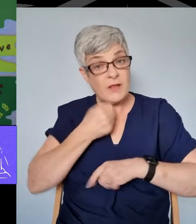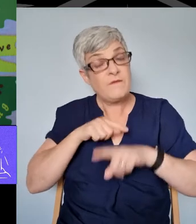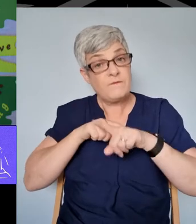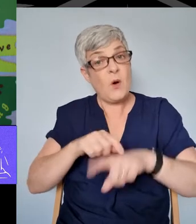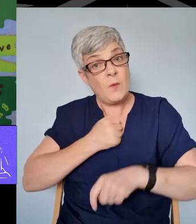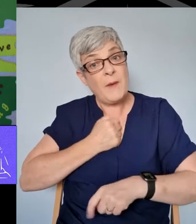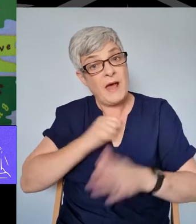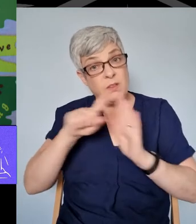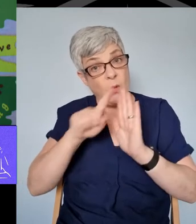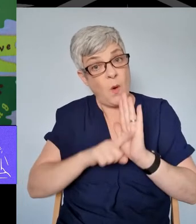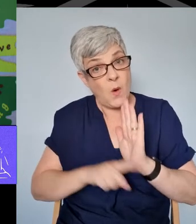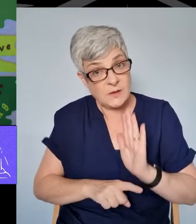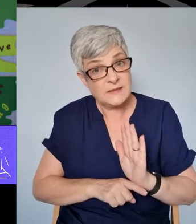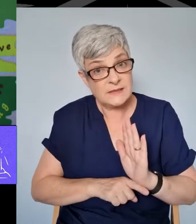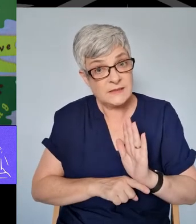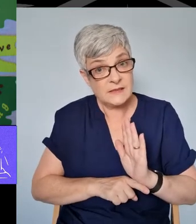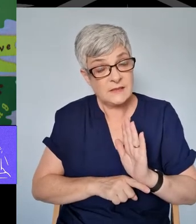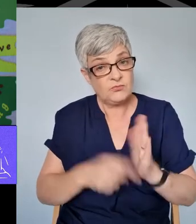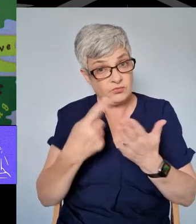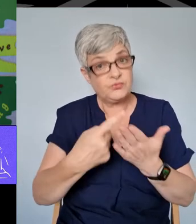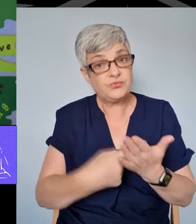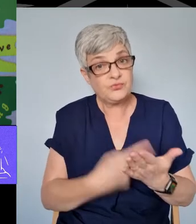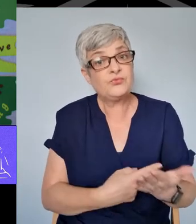be careful to keep my laws.